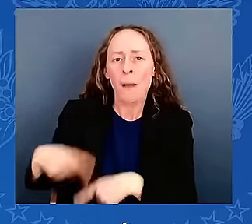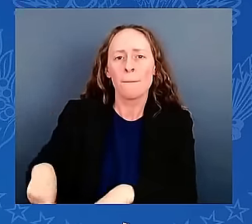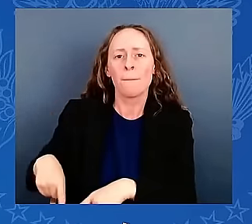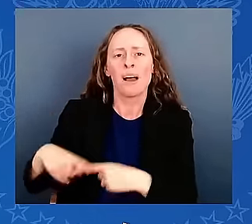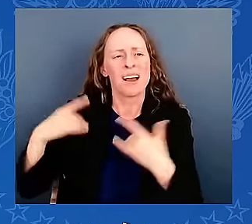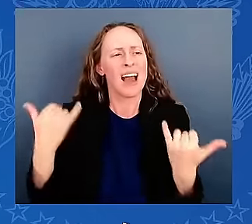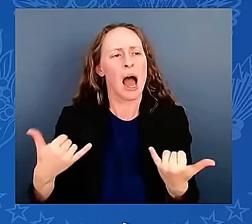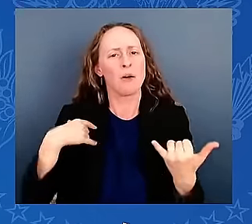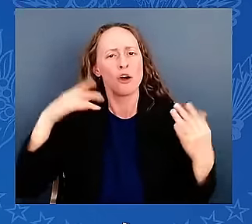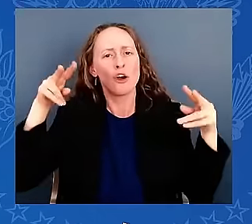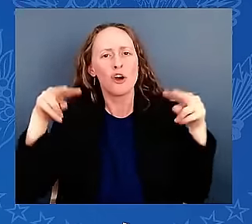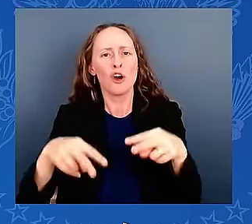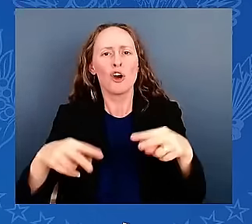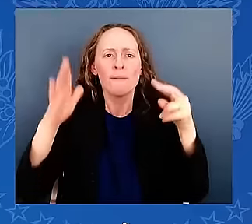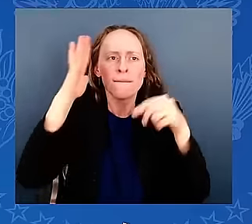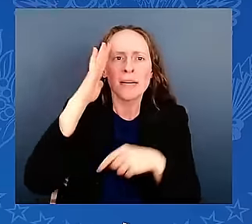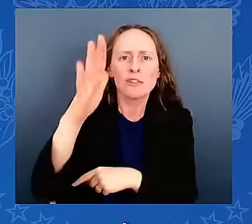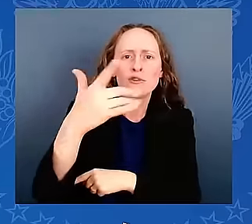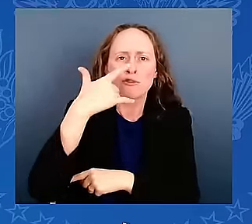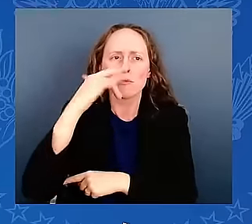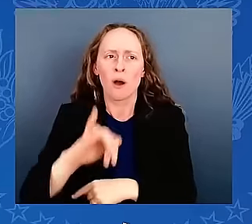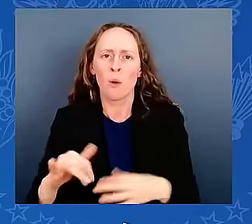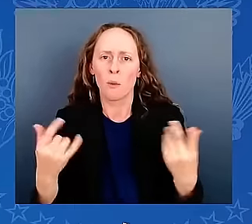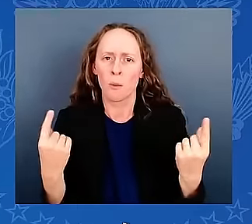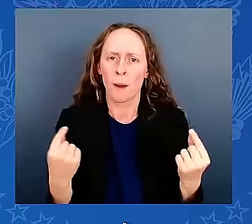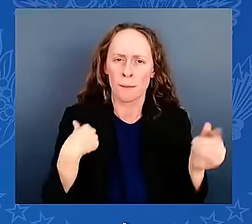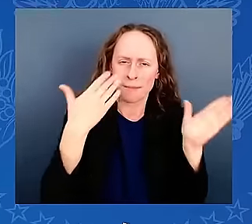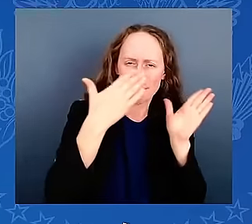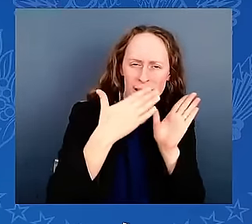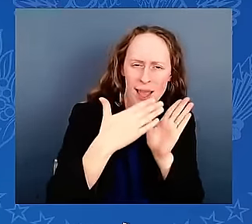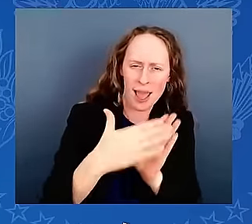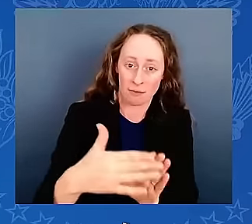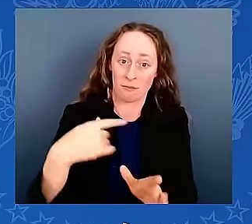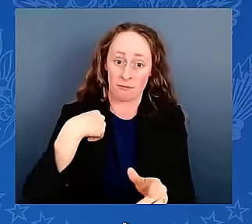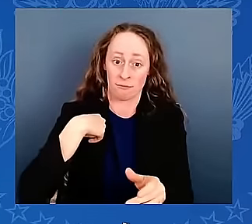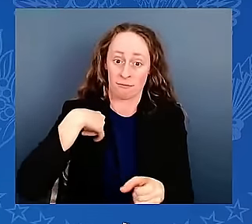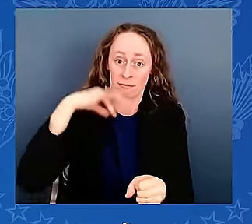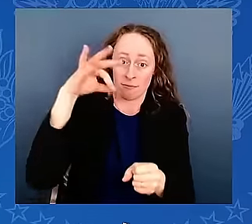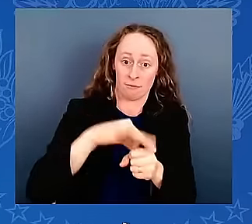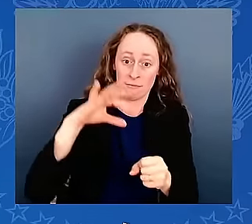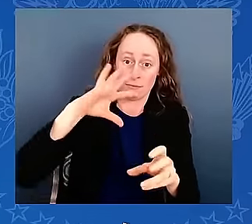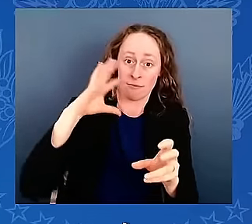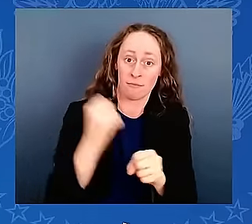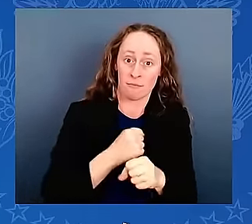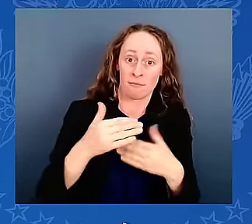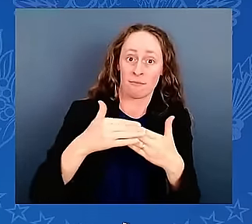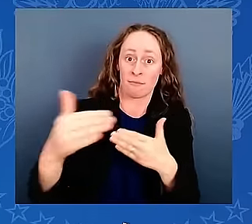term. Kamala and I are calling on Congress to pass the John Lewis Voting Rights Act.